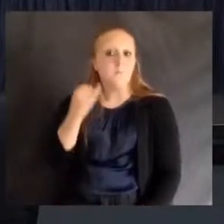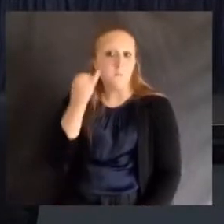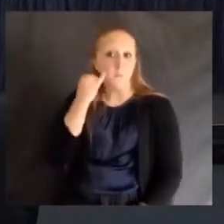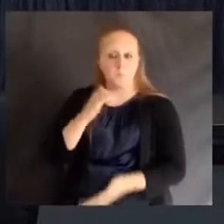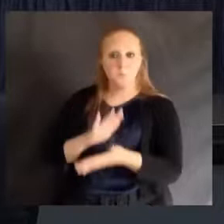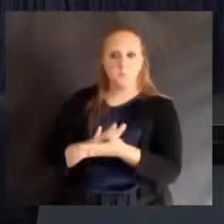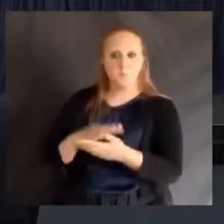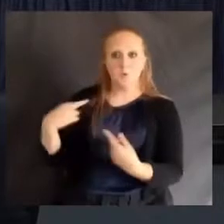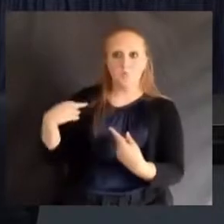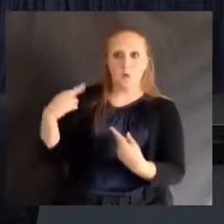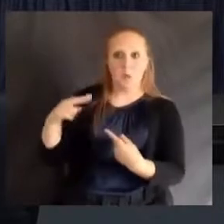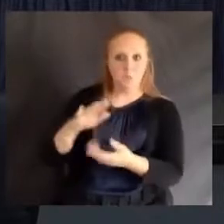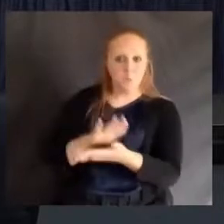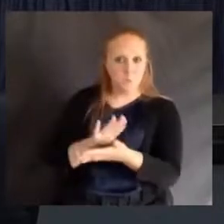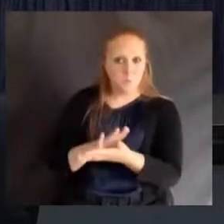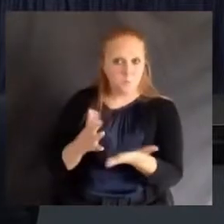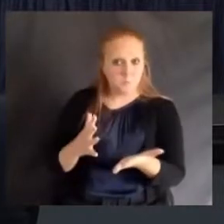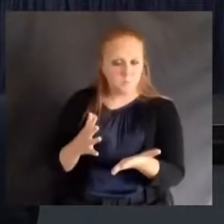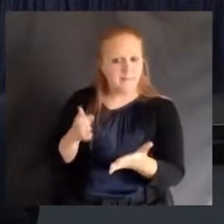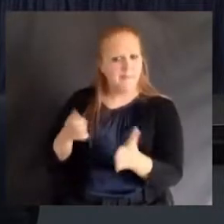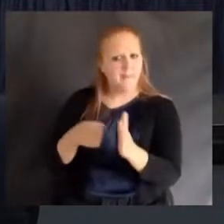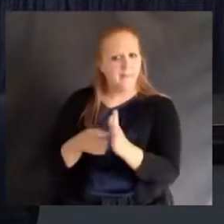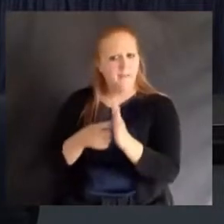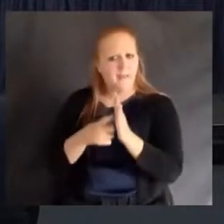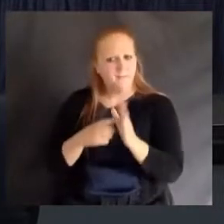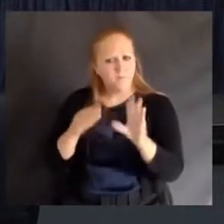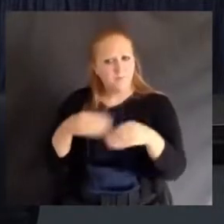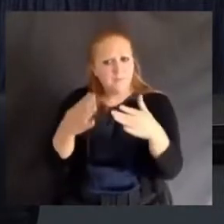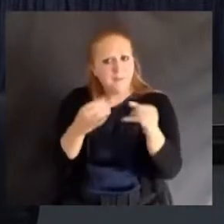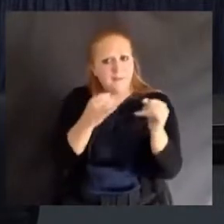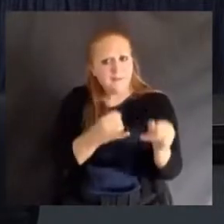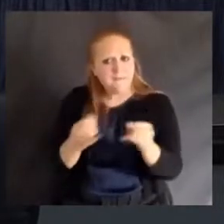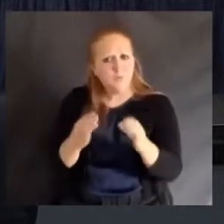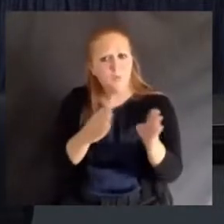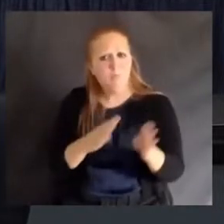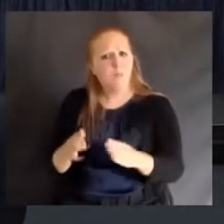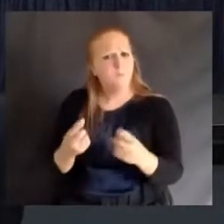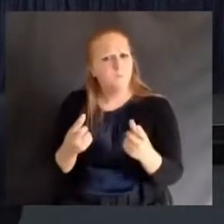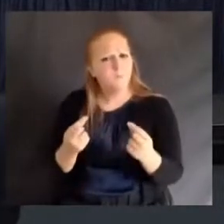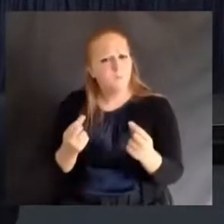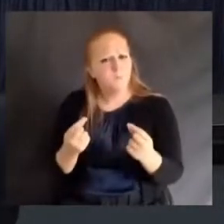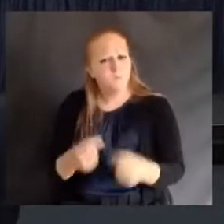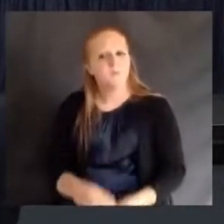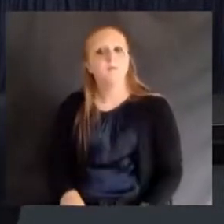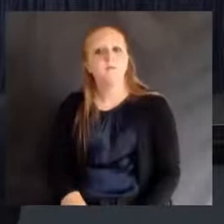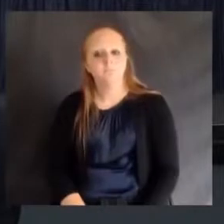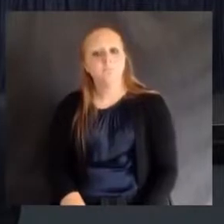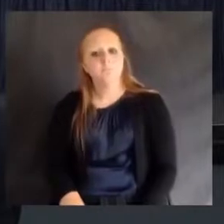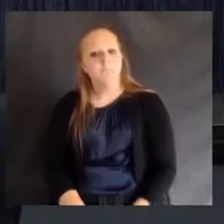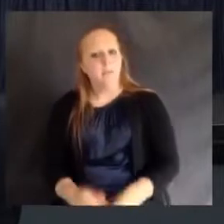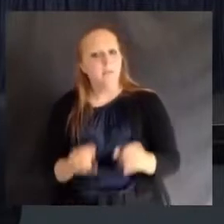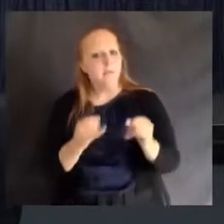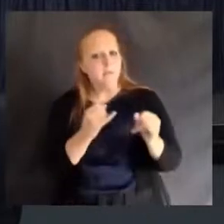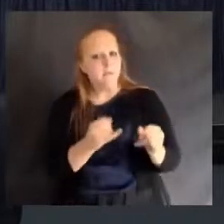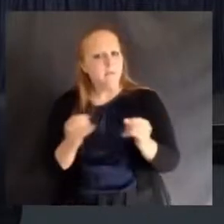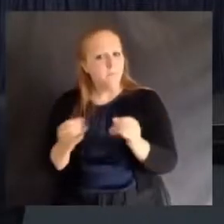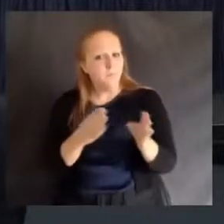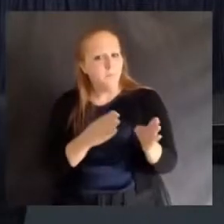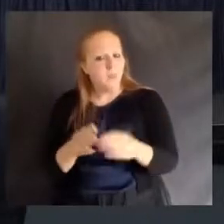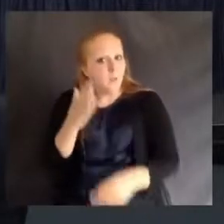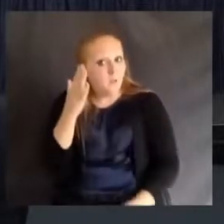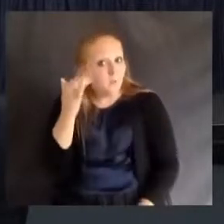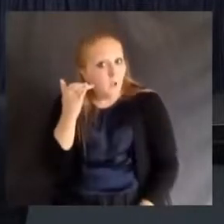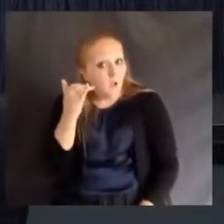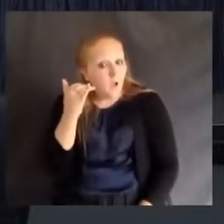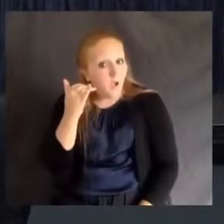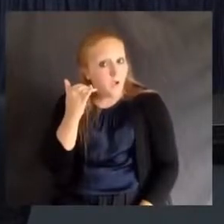school or yeshiva, would they have to submit individual plans? How would they fit into We this? would want to see the individual plans, just to particularly see if